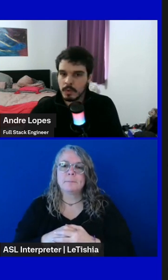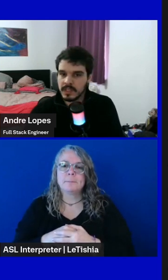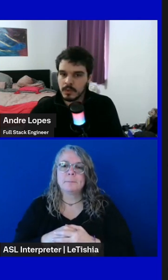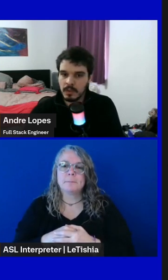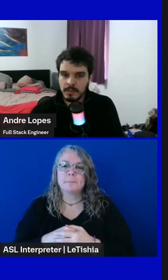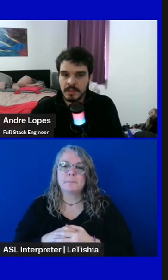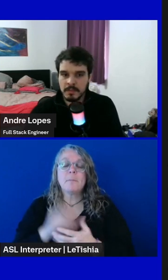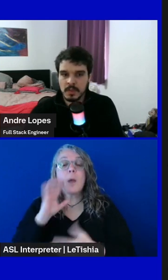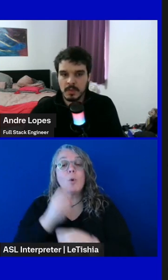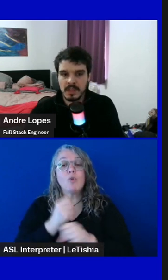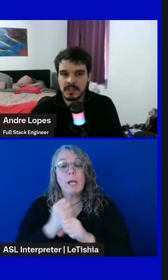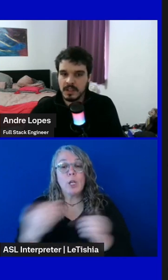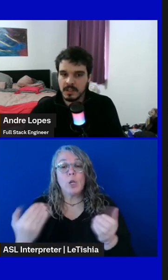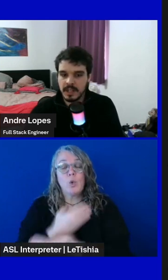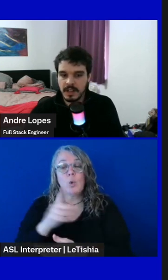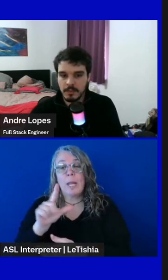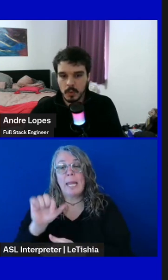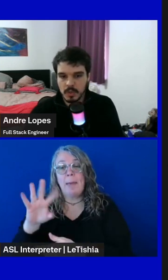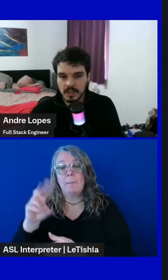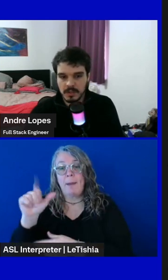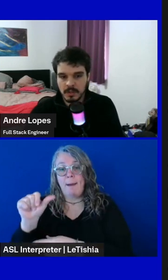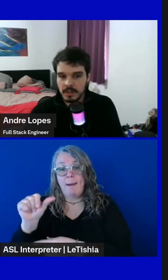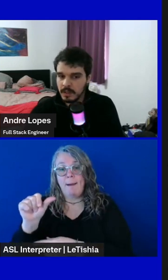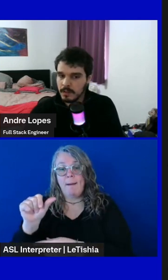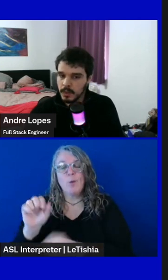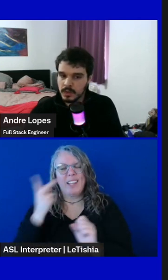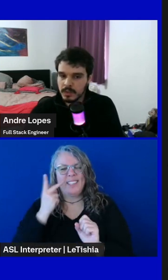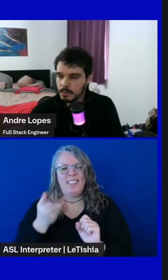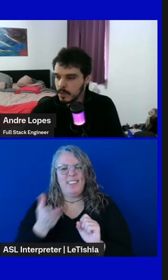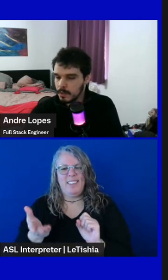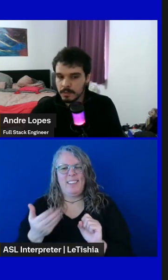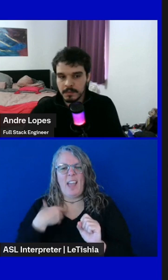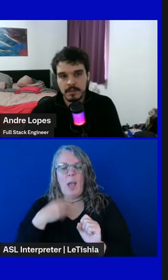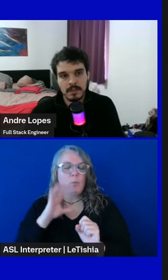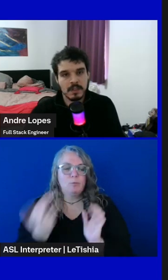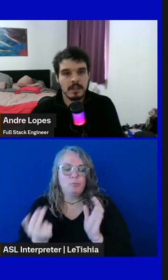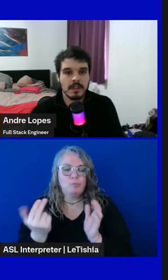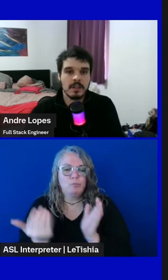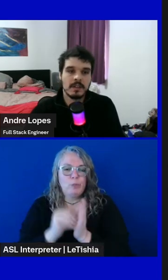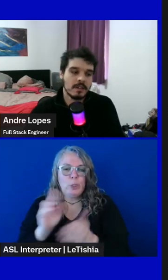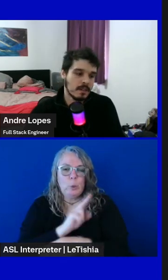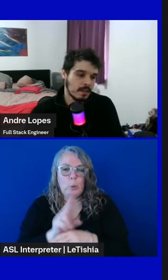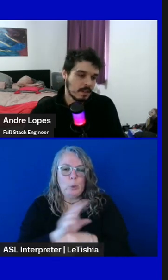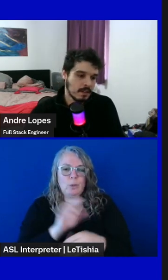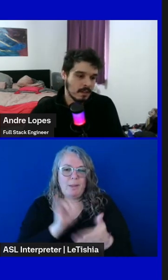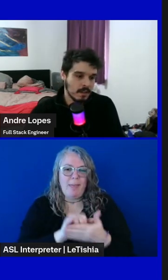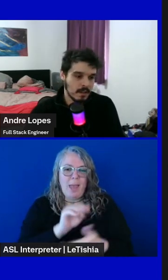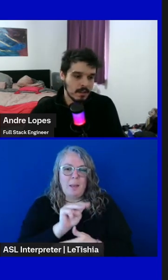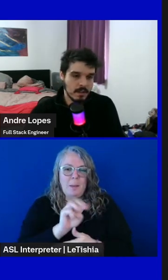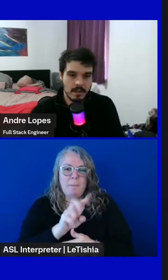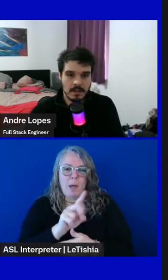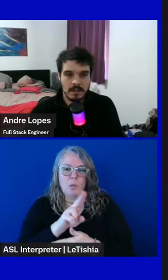I will create a new Lambda. So you can see here that I will just reuse a new module,